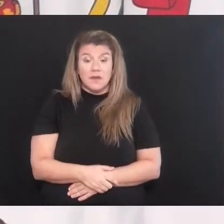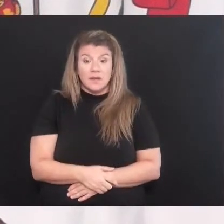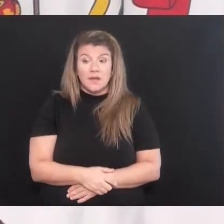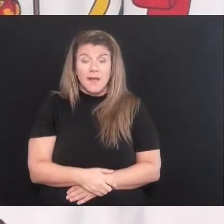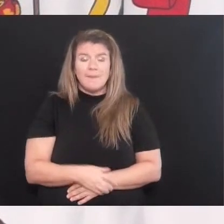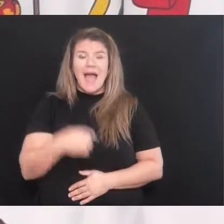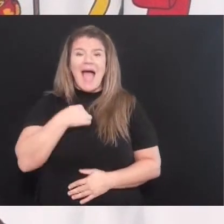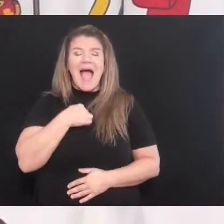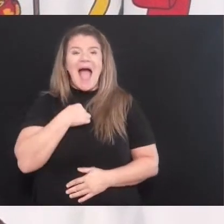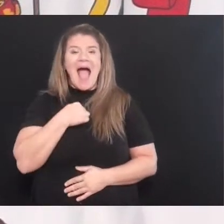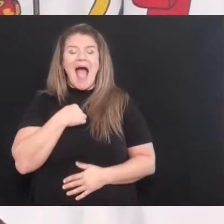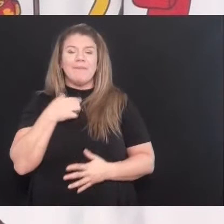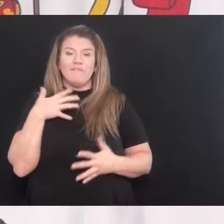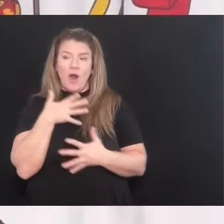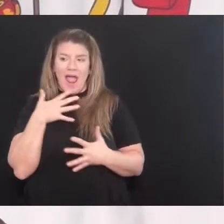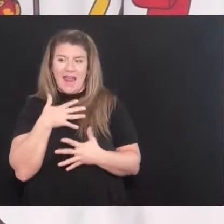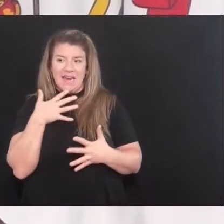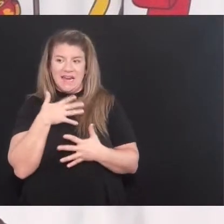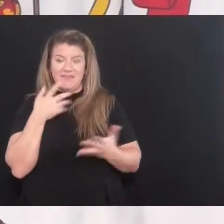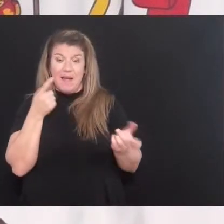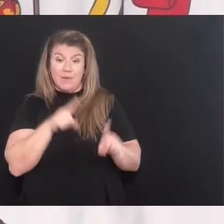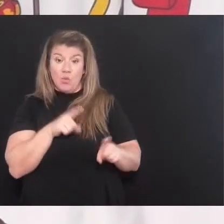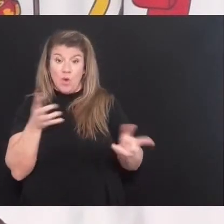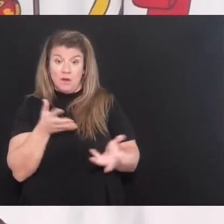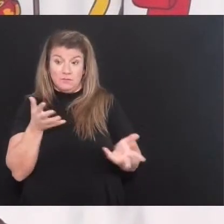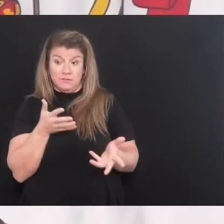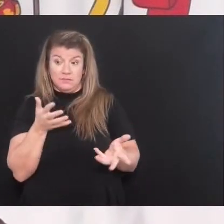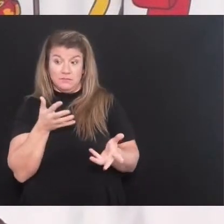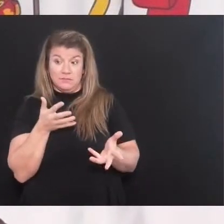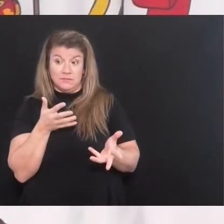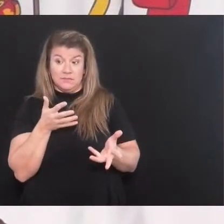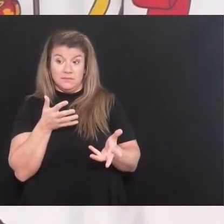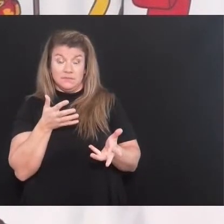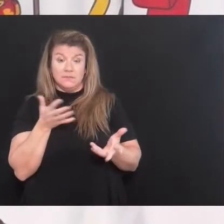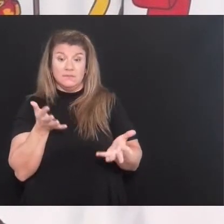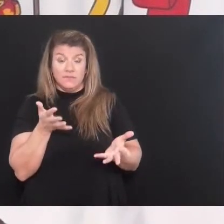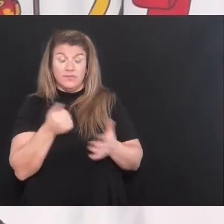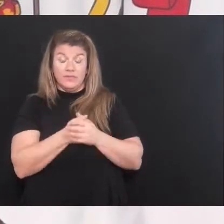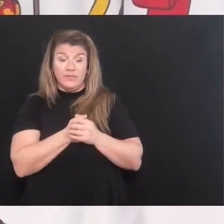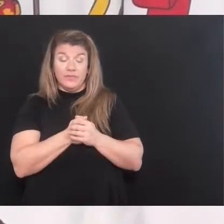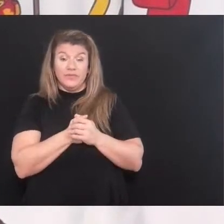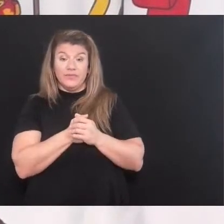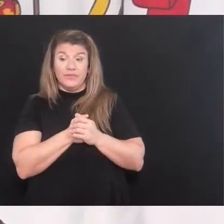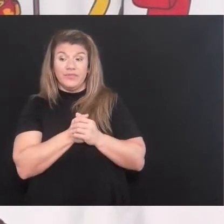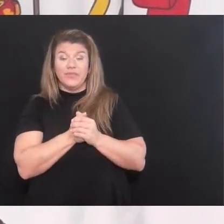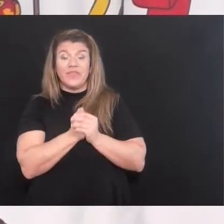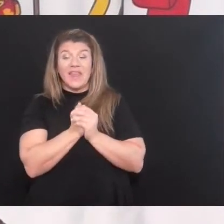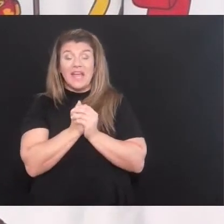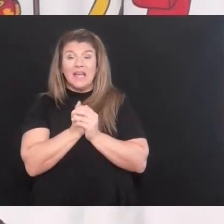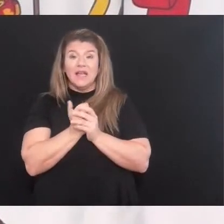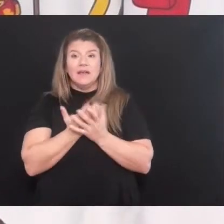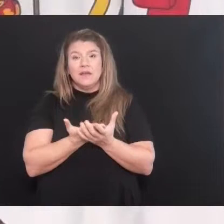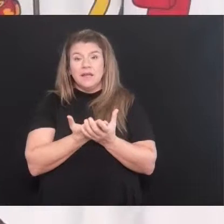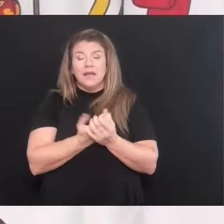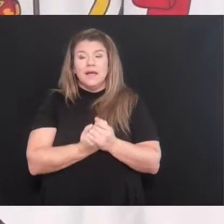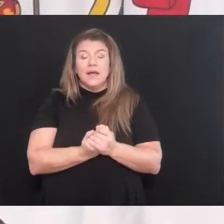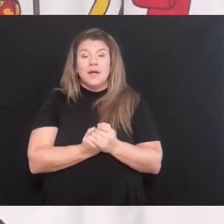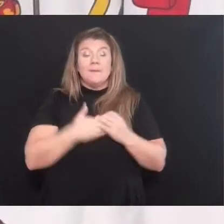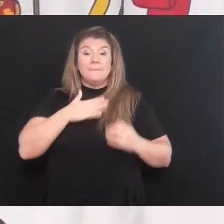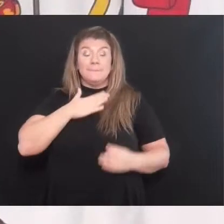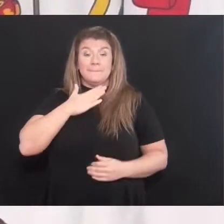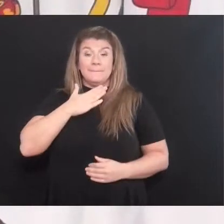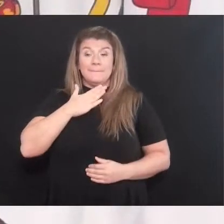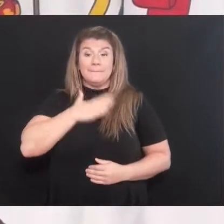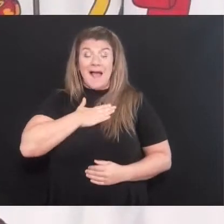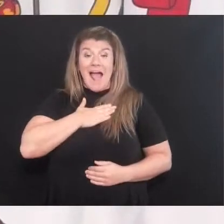am afraid of is just this, because, you know, in this statement, I am going to sound like